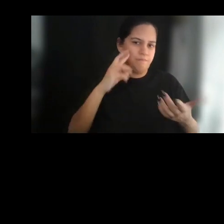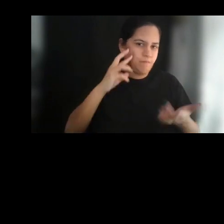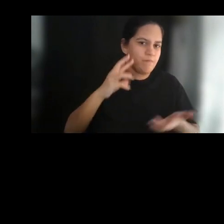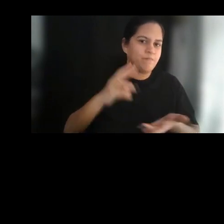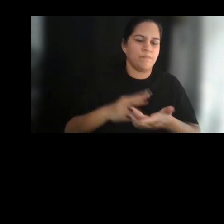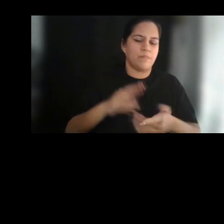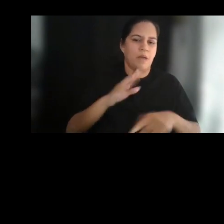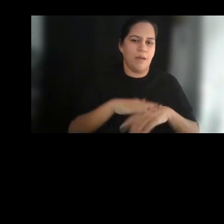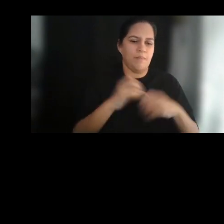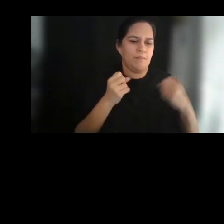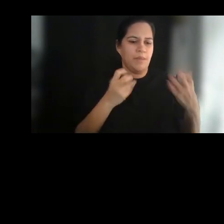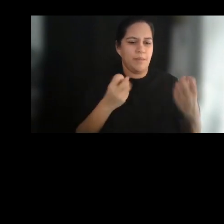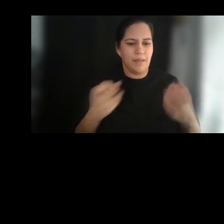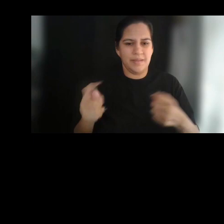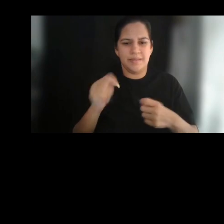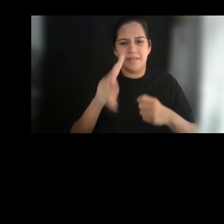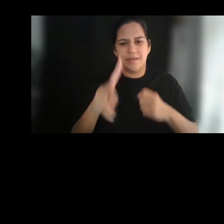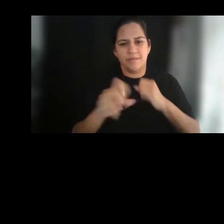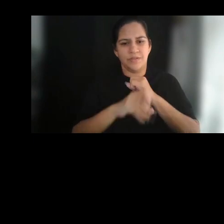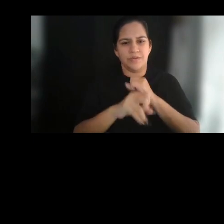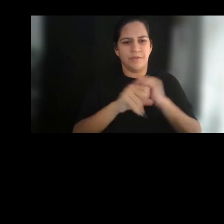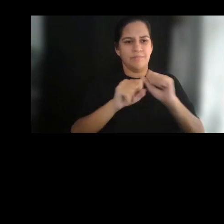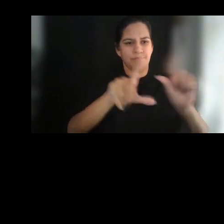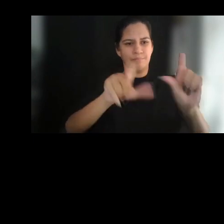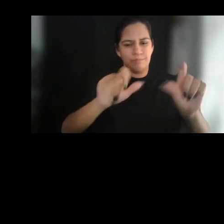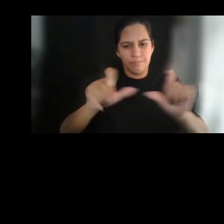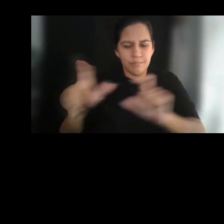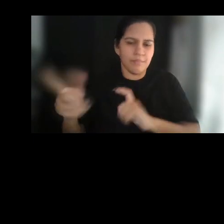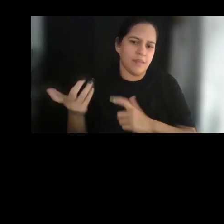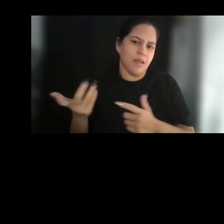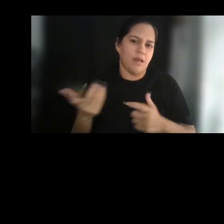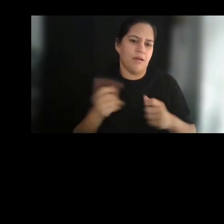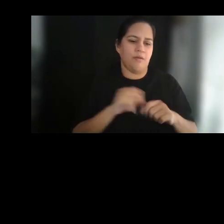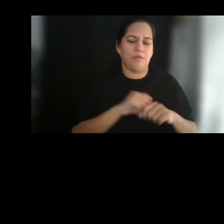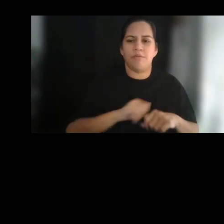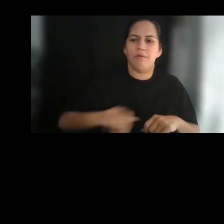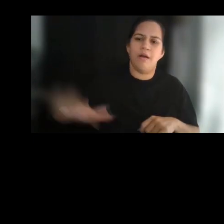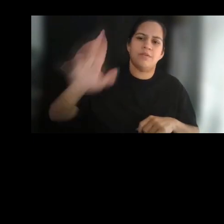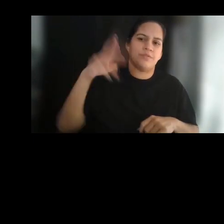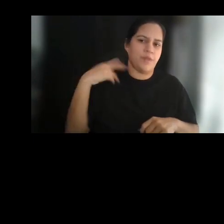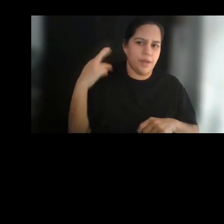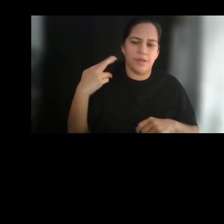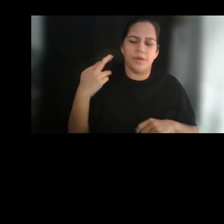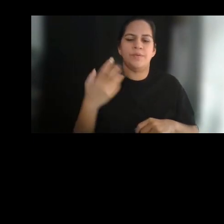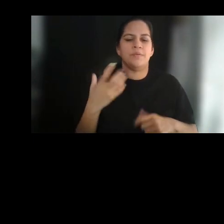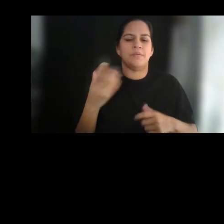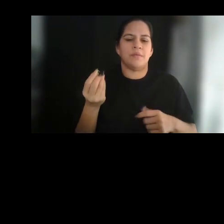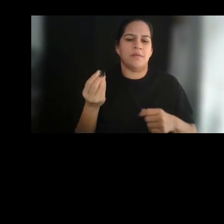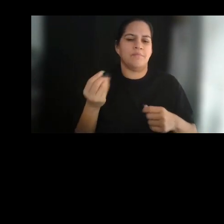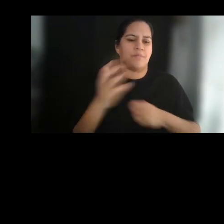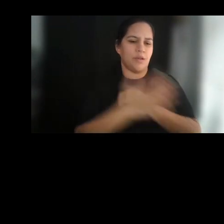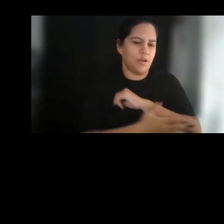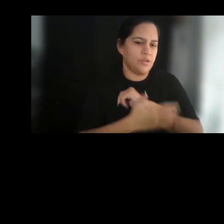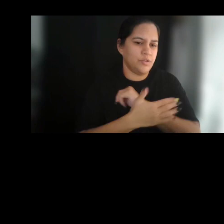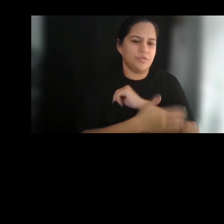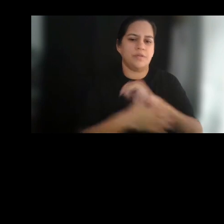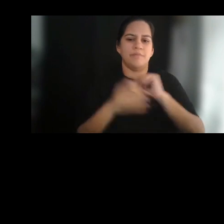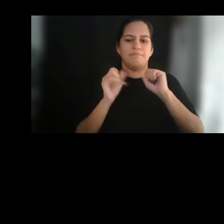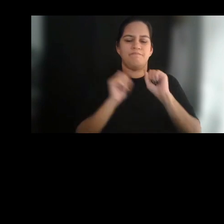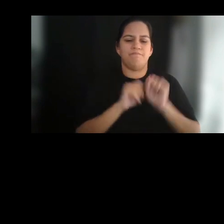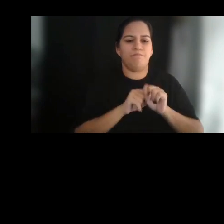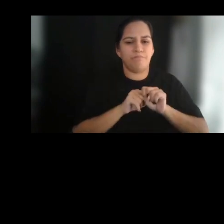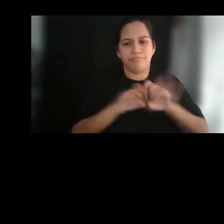television screens, across the radios in countries as far-reaching as the countries